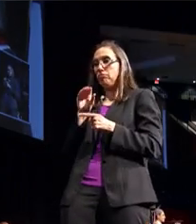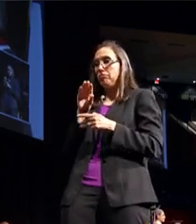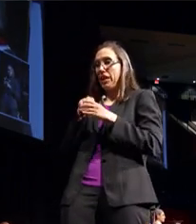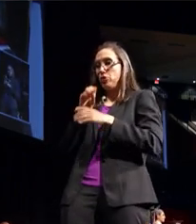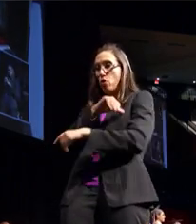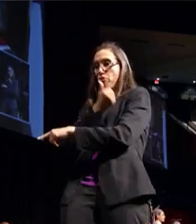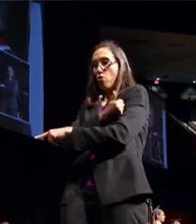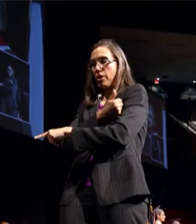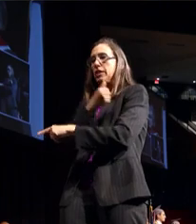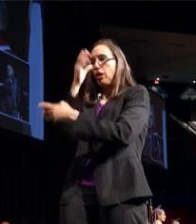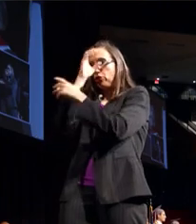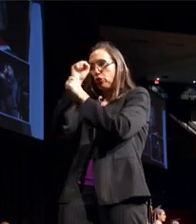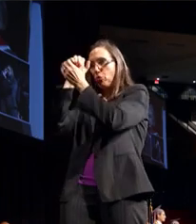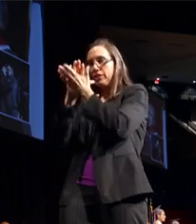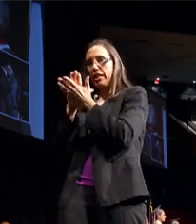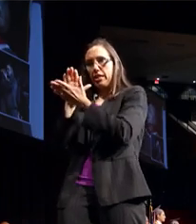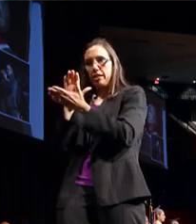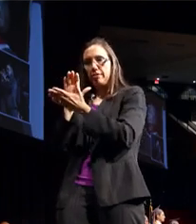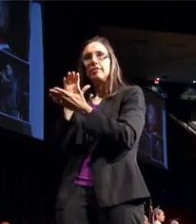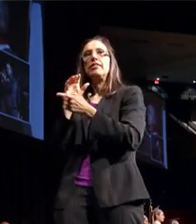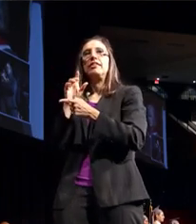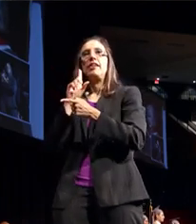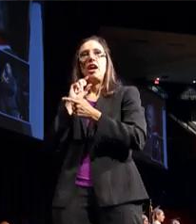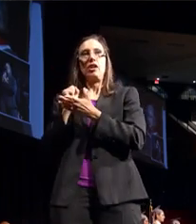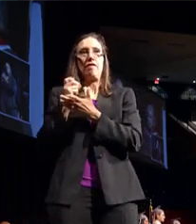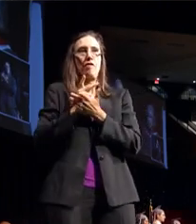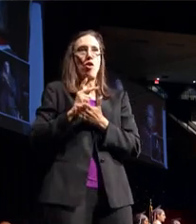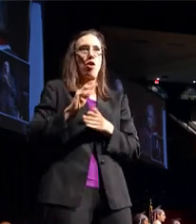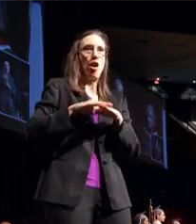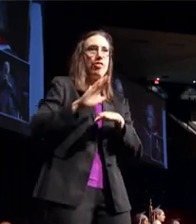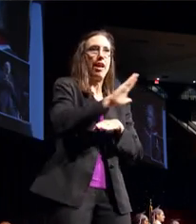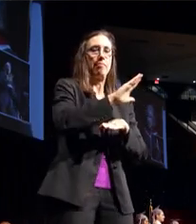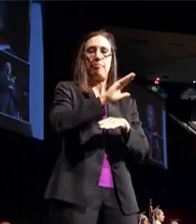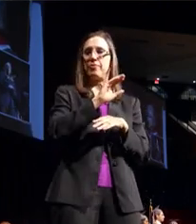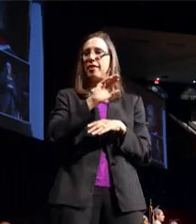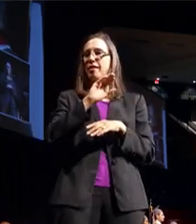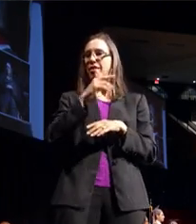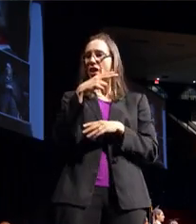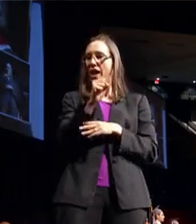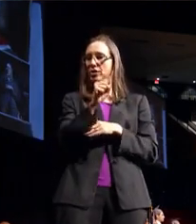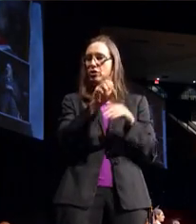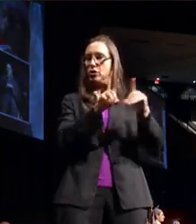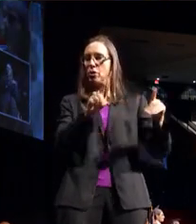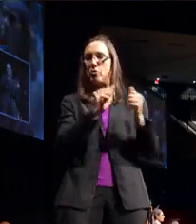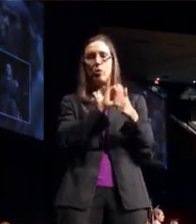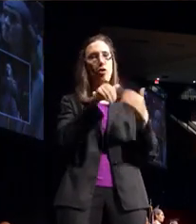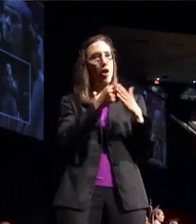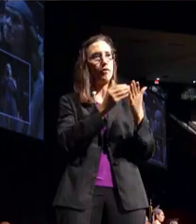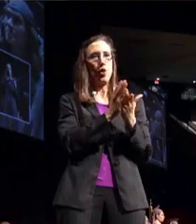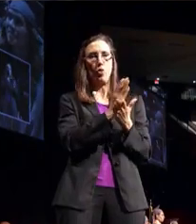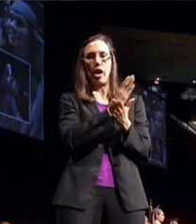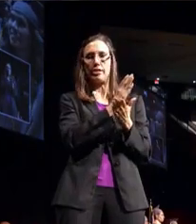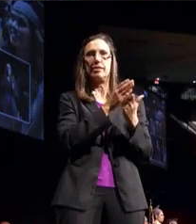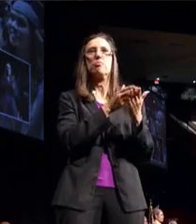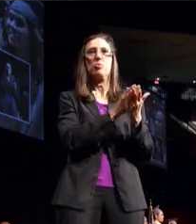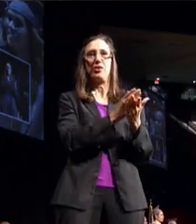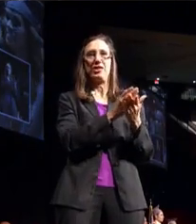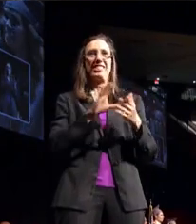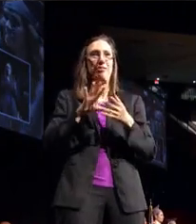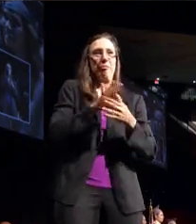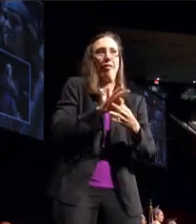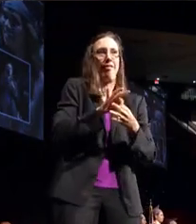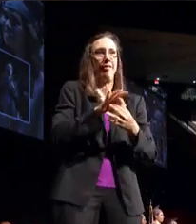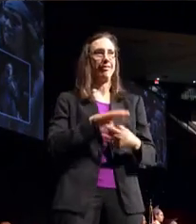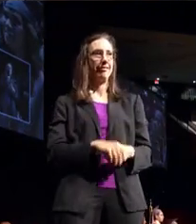capacity as superintendent of schools, confer upon them the high school diploma with all the rights and privileges